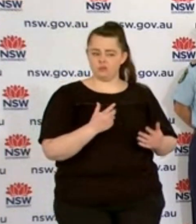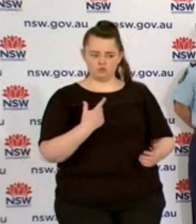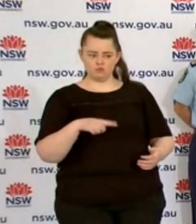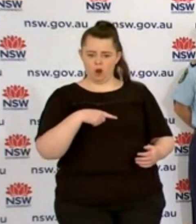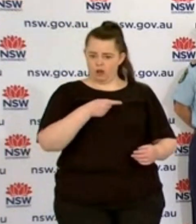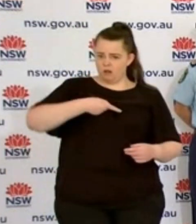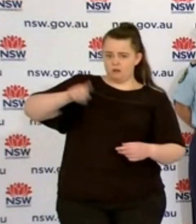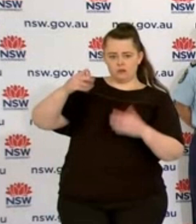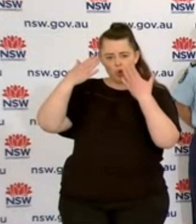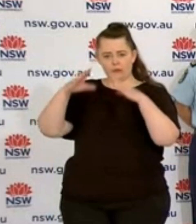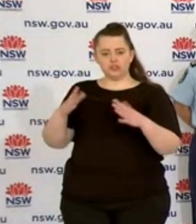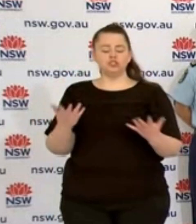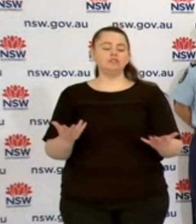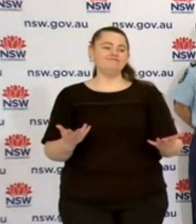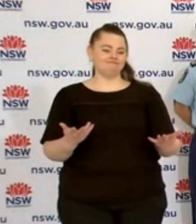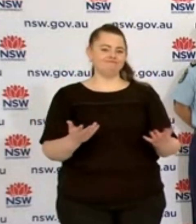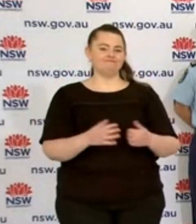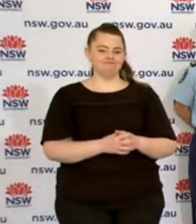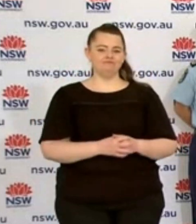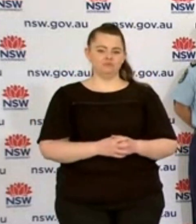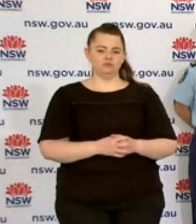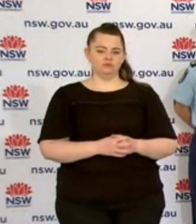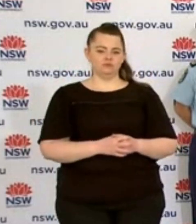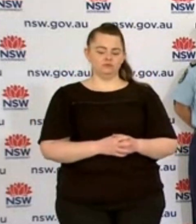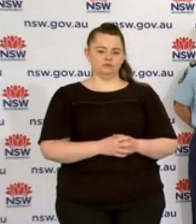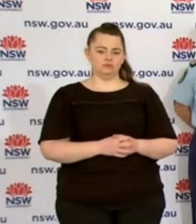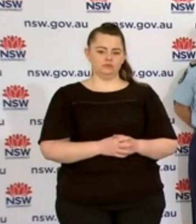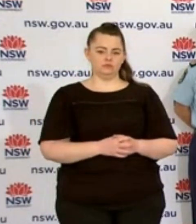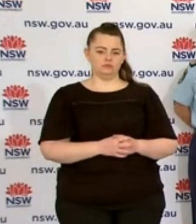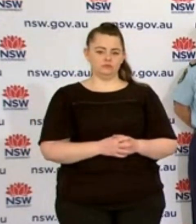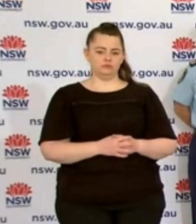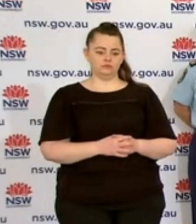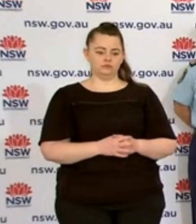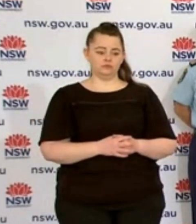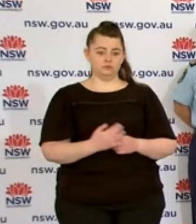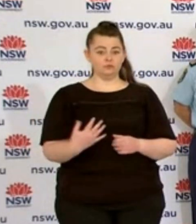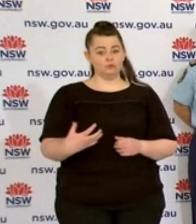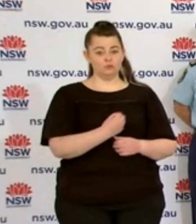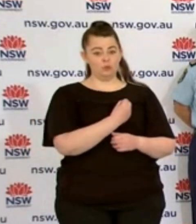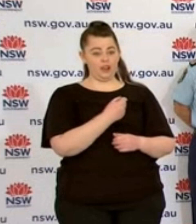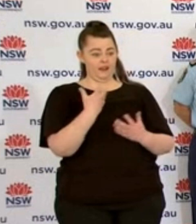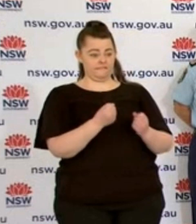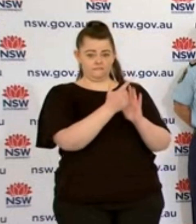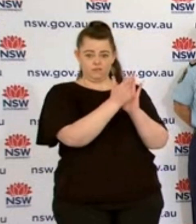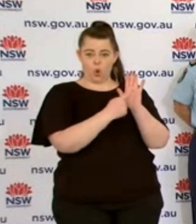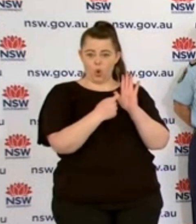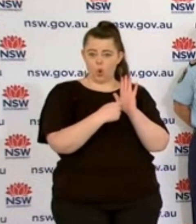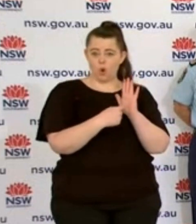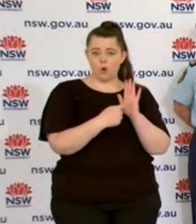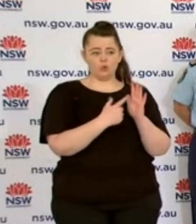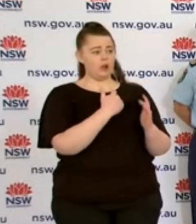confident that our public health doctors do not issue Section 62s for no reason,